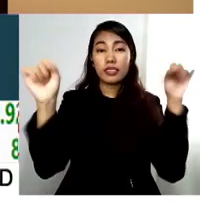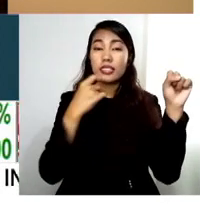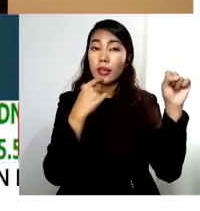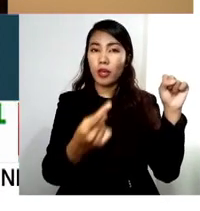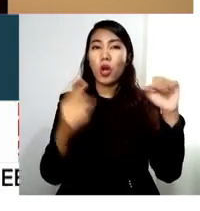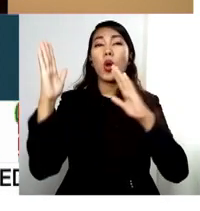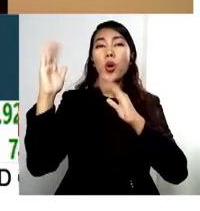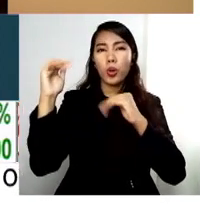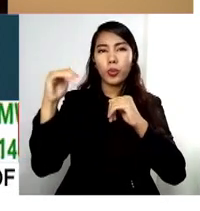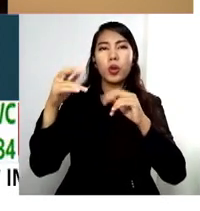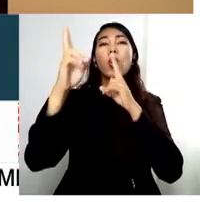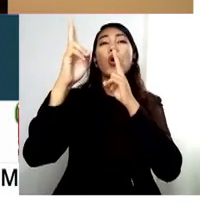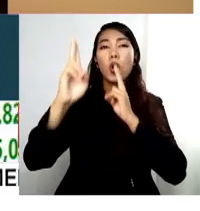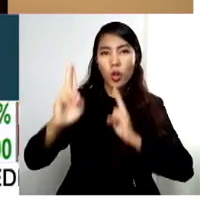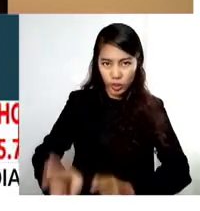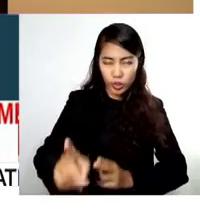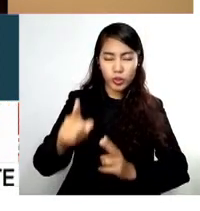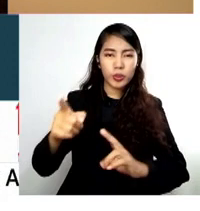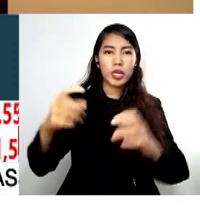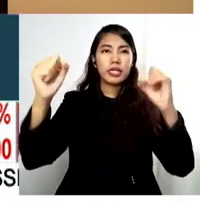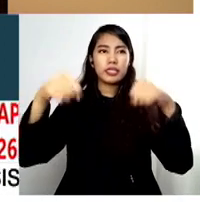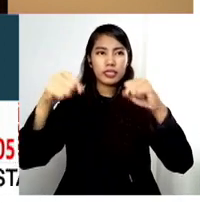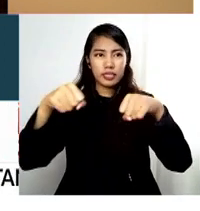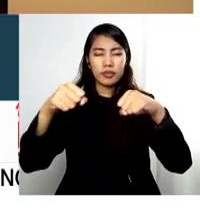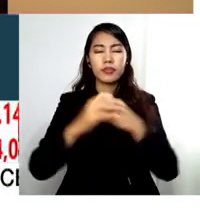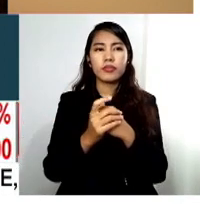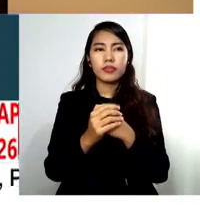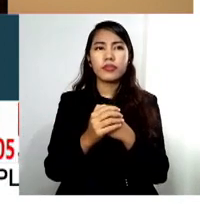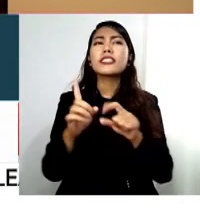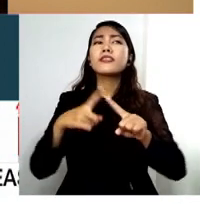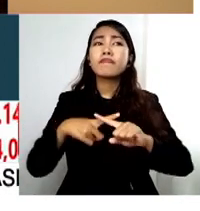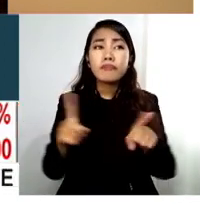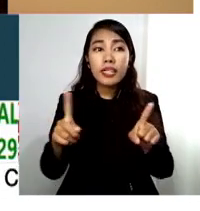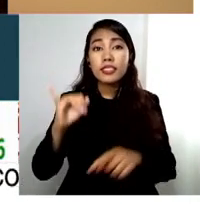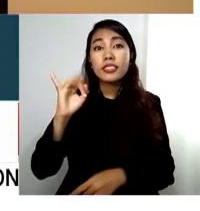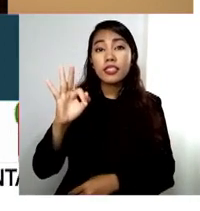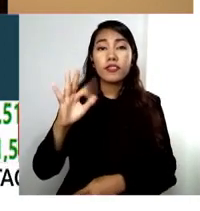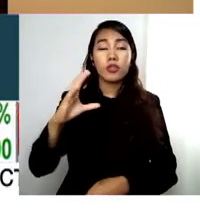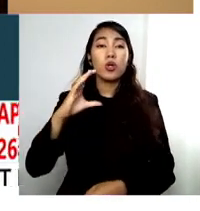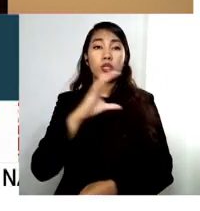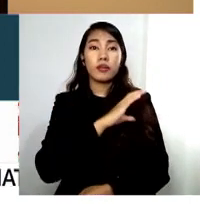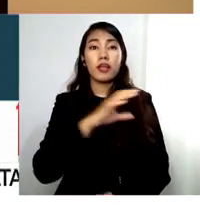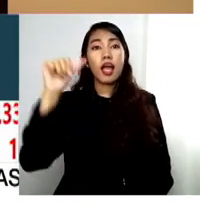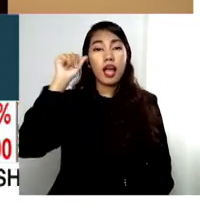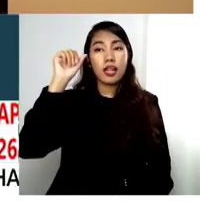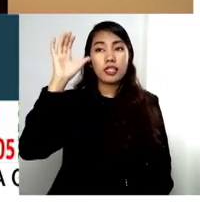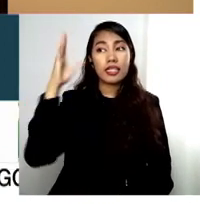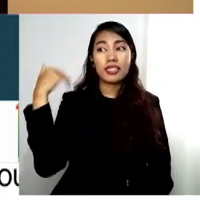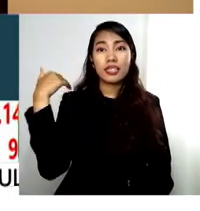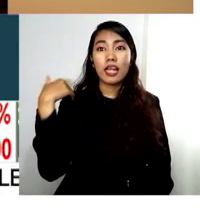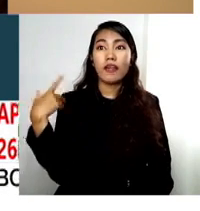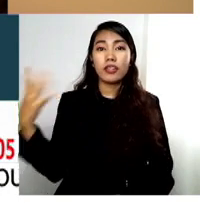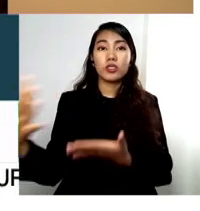their agreement, which he brokered. But if Congressman Lord Allan does not have the number, wala na